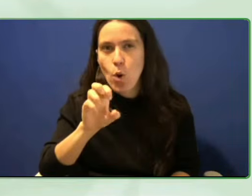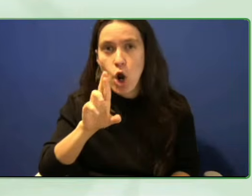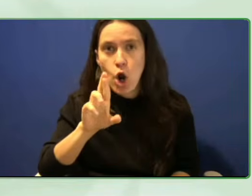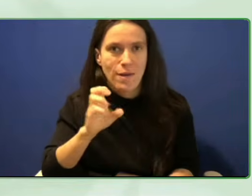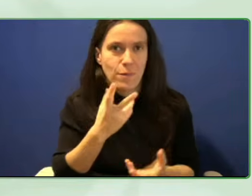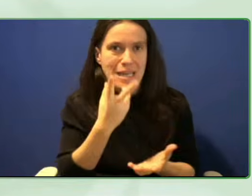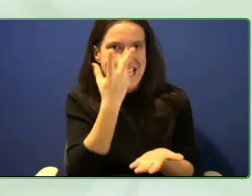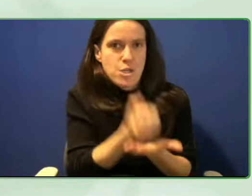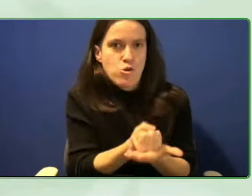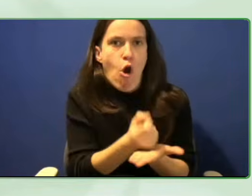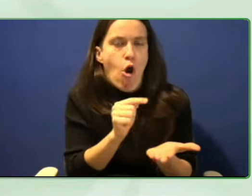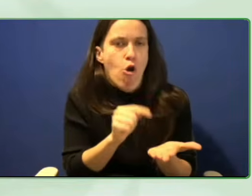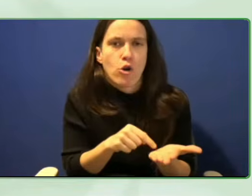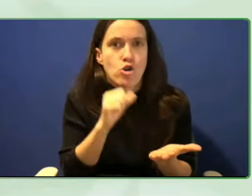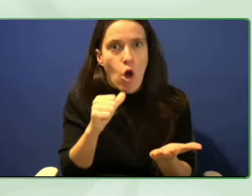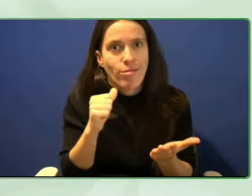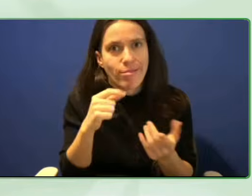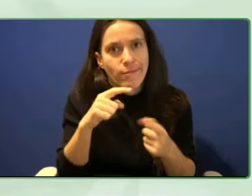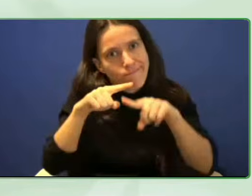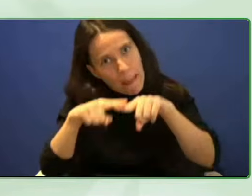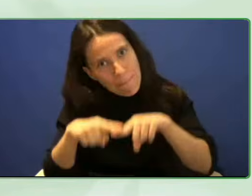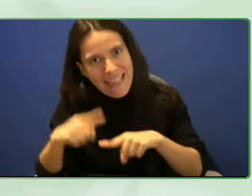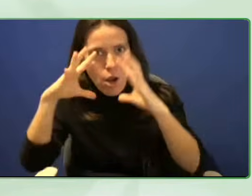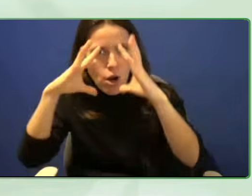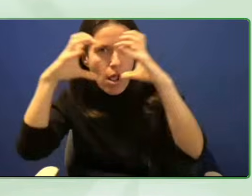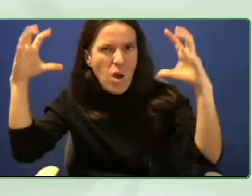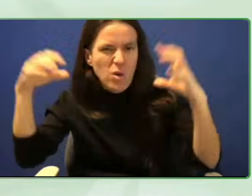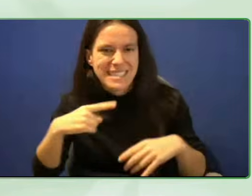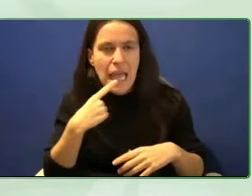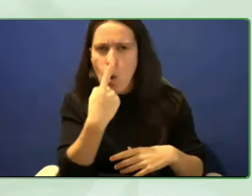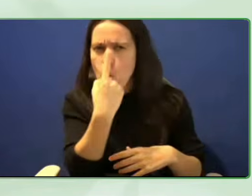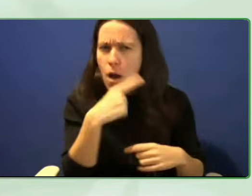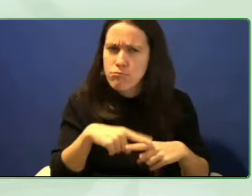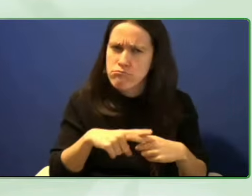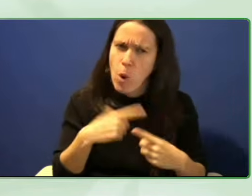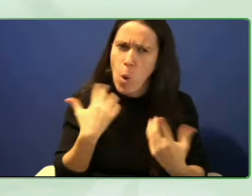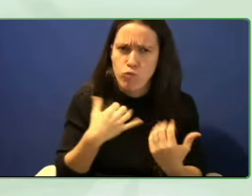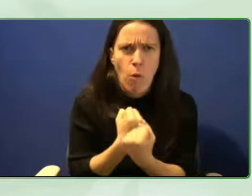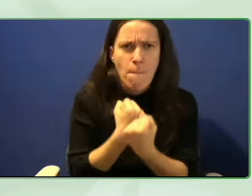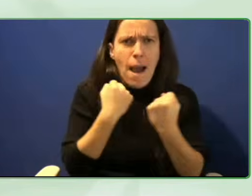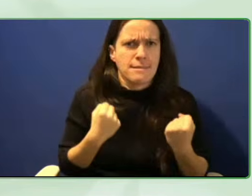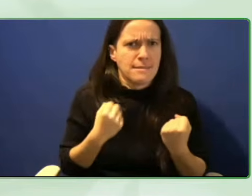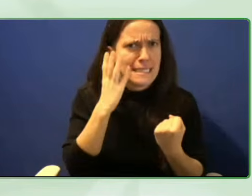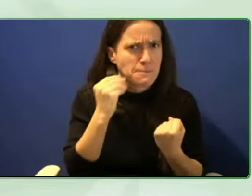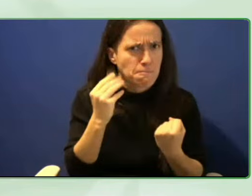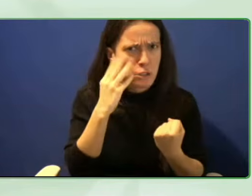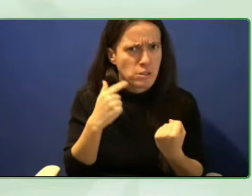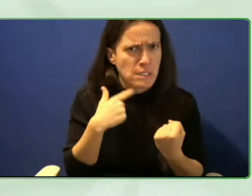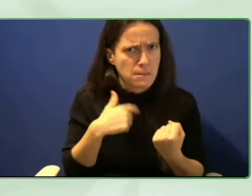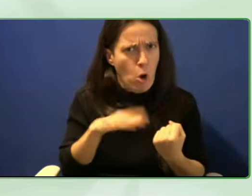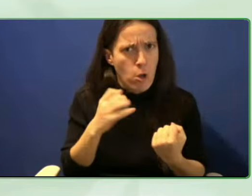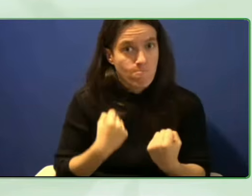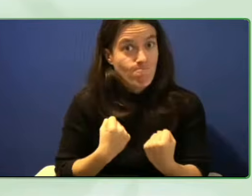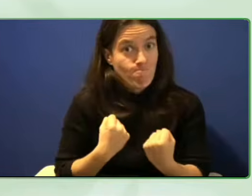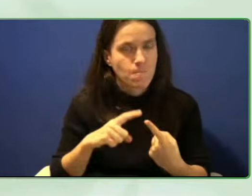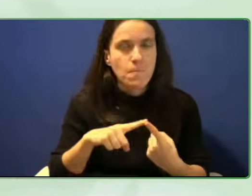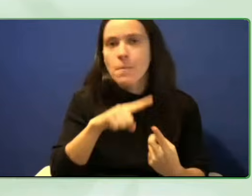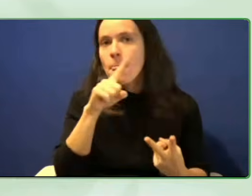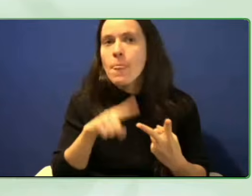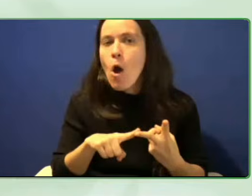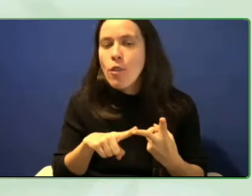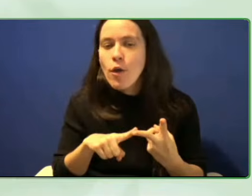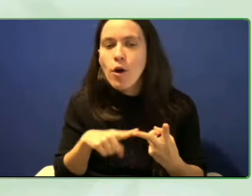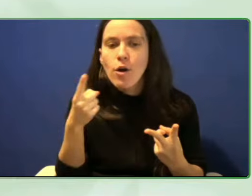being reliant on the cloud. You've mentioned the robustness of the experience. The other one is actually the